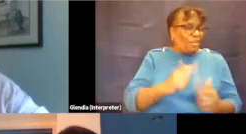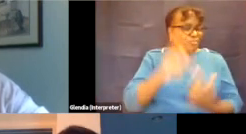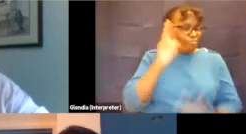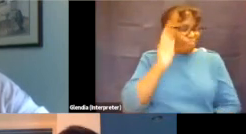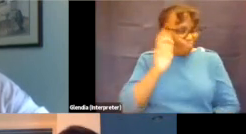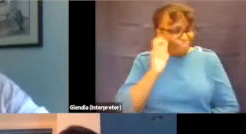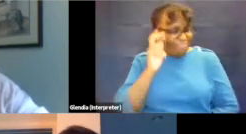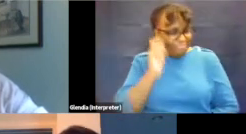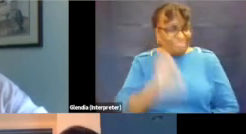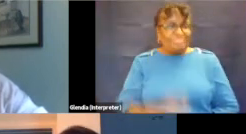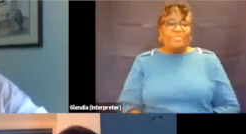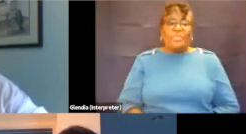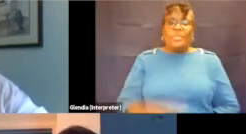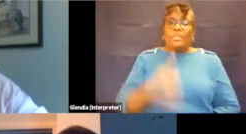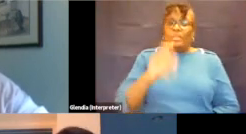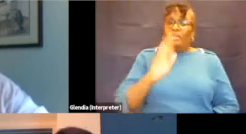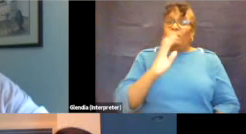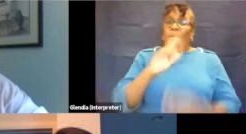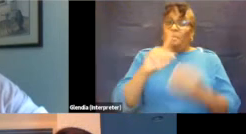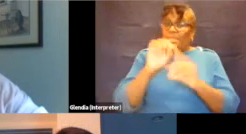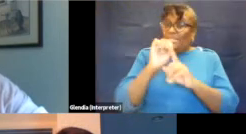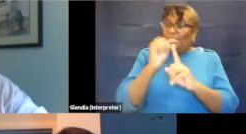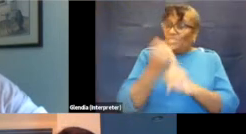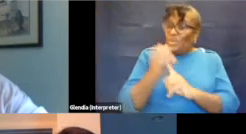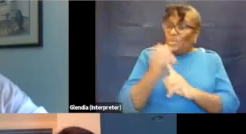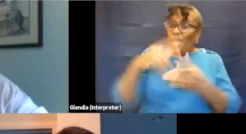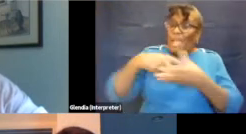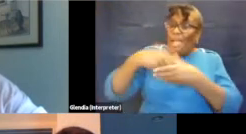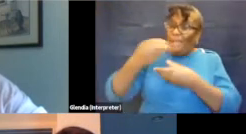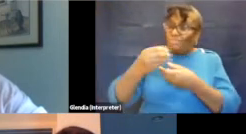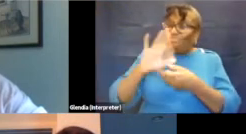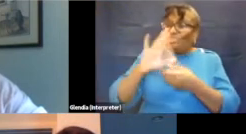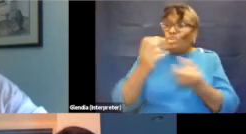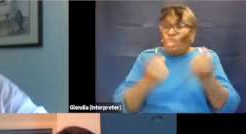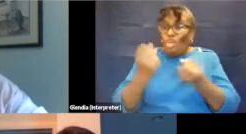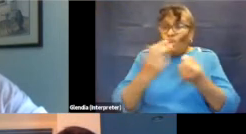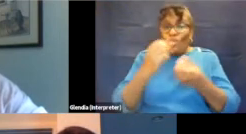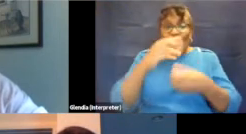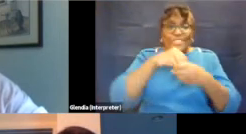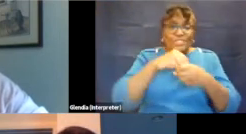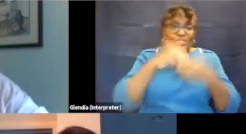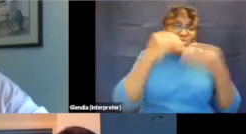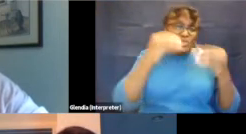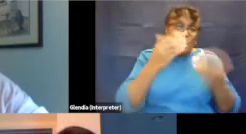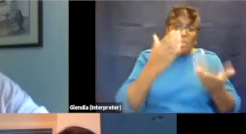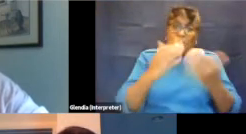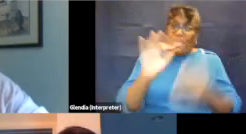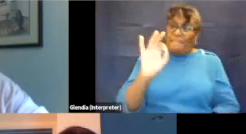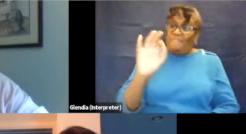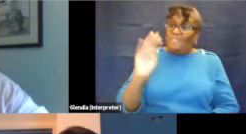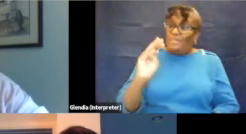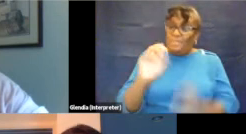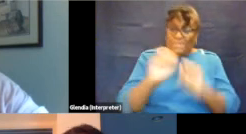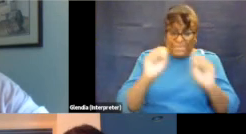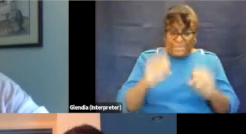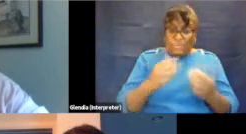your car or out at a store? Sometimes assistive technology like an FM system may be recommended. So there's going to be times that they